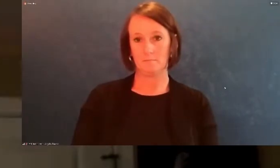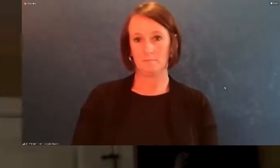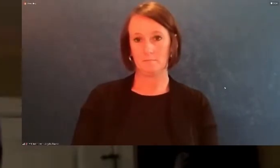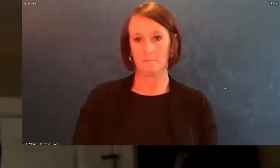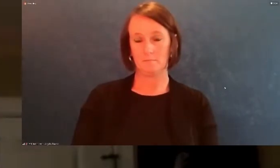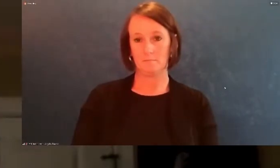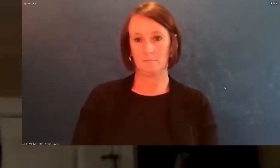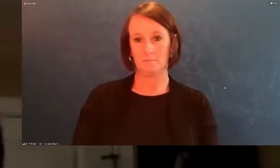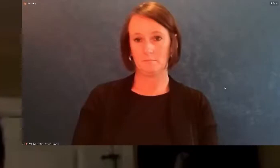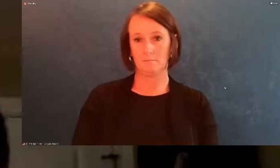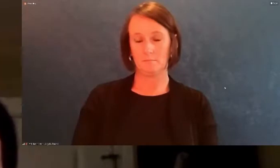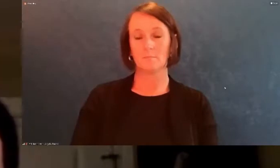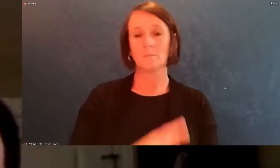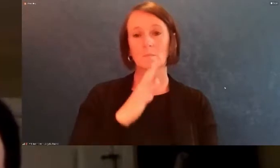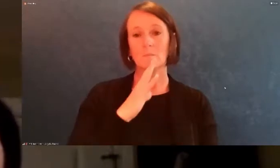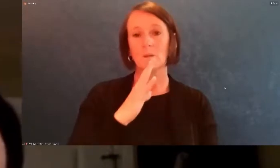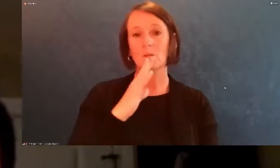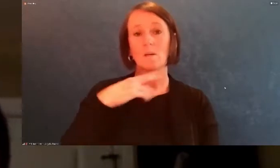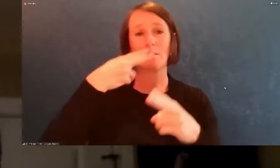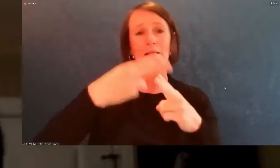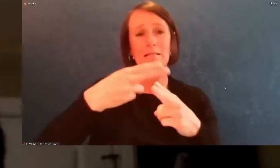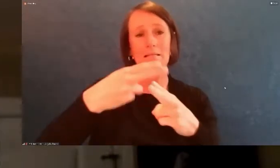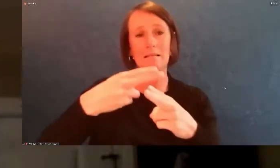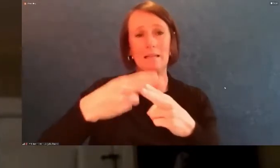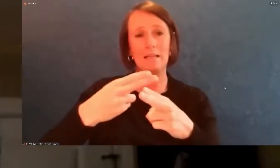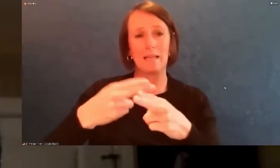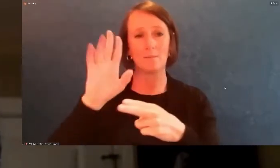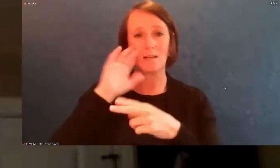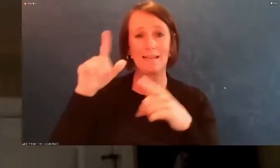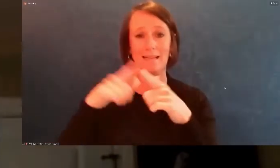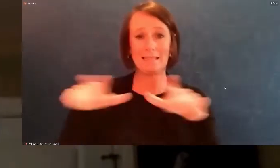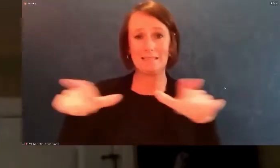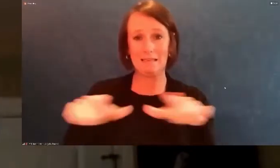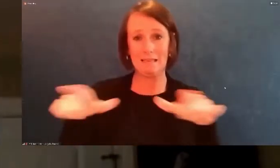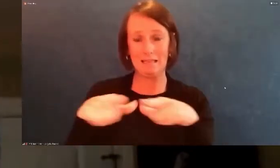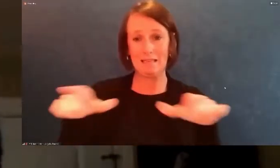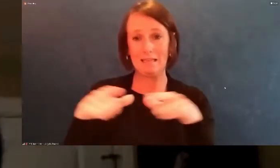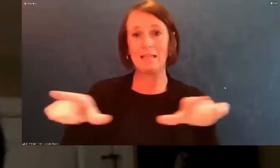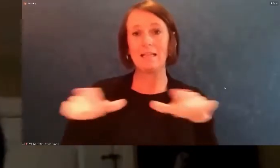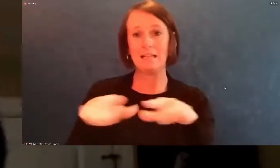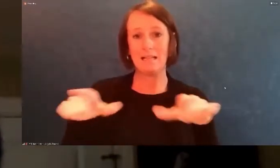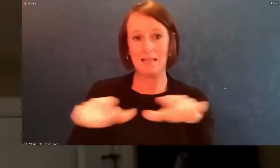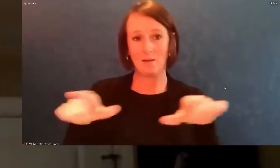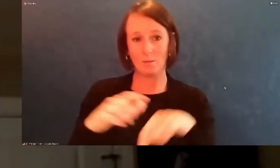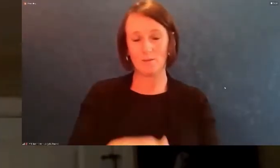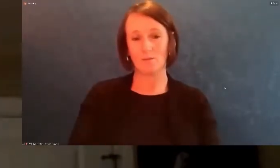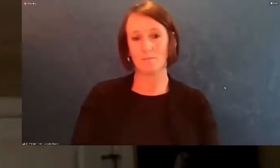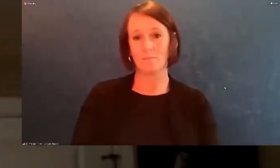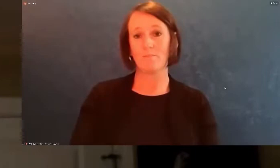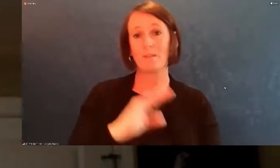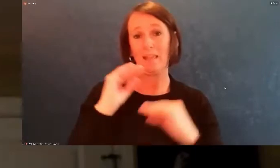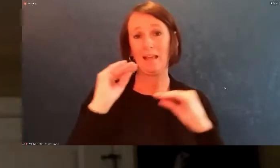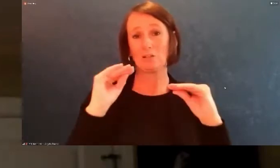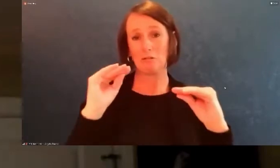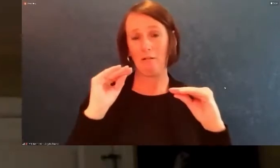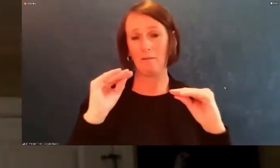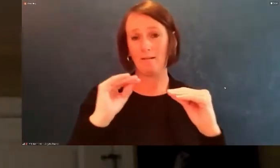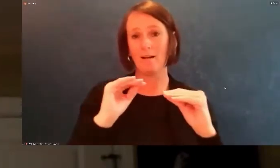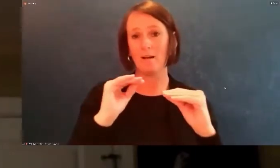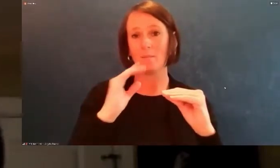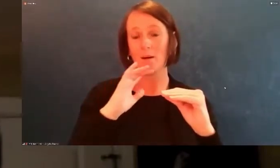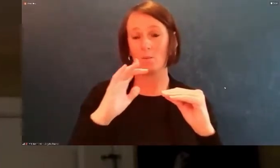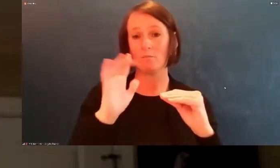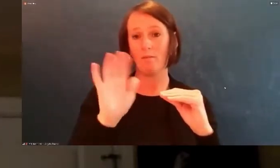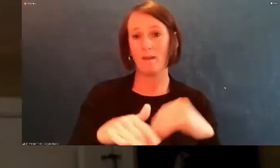about Oginans, the name for Venus, and it was Archie Smith, who's Chipewyan, who taught me about Kalaza